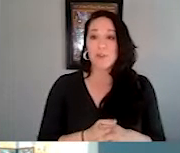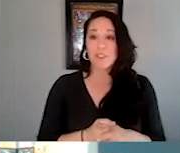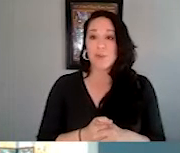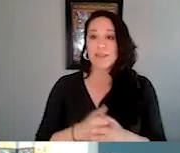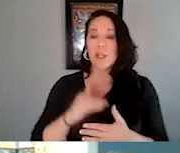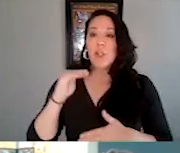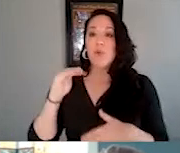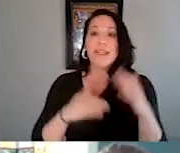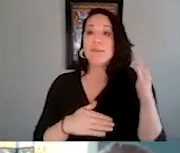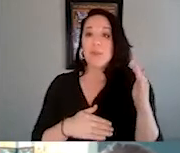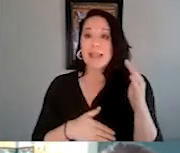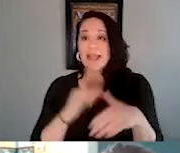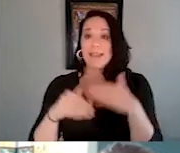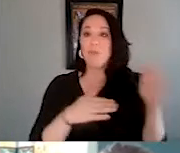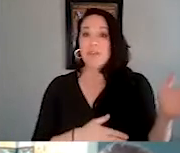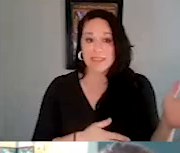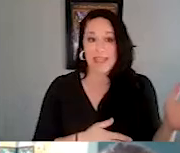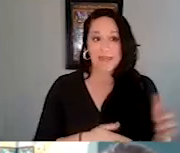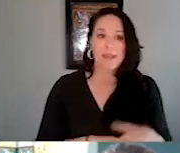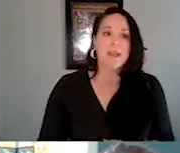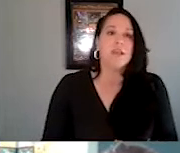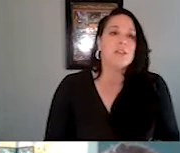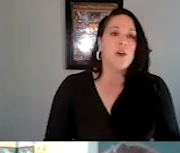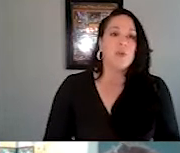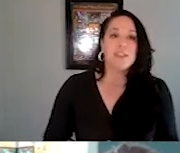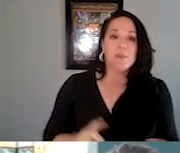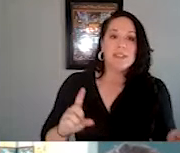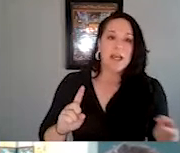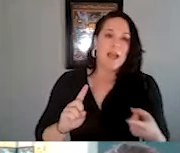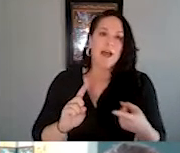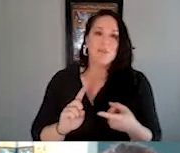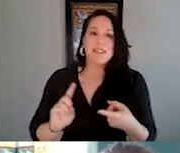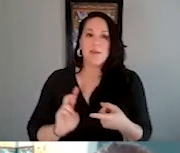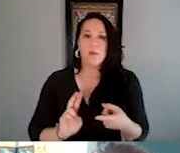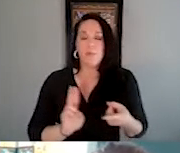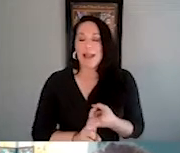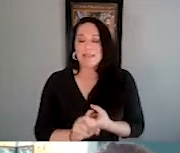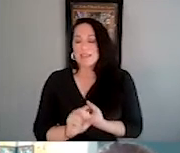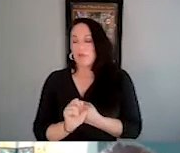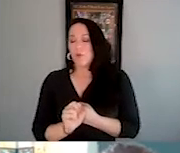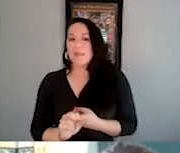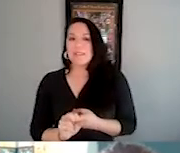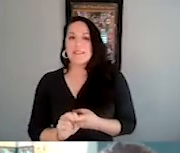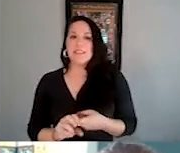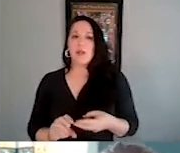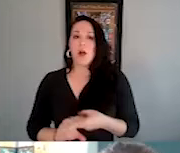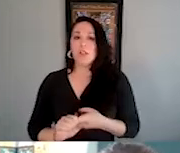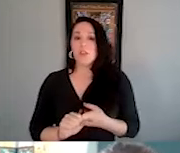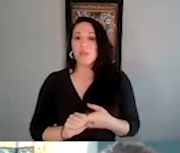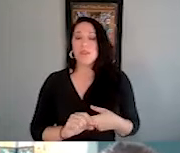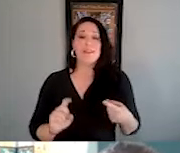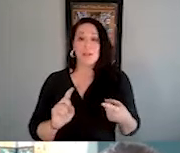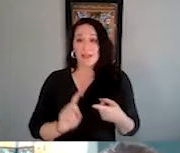So with emerging trends, you can keep doing that and then leave its end. So this could be done to examine practices of local businesses,